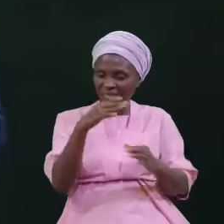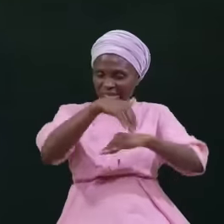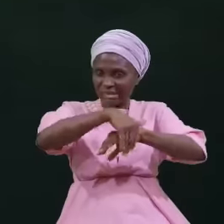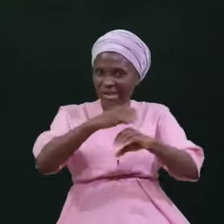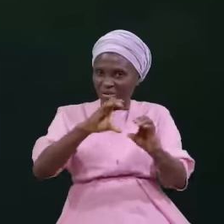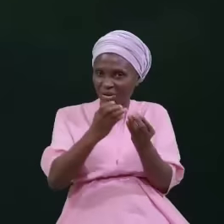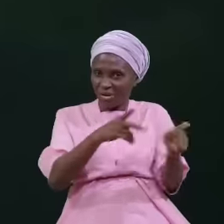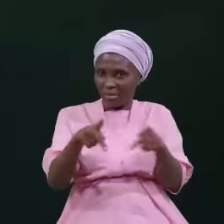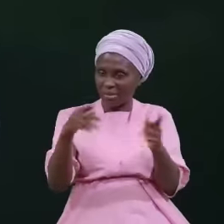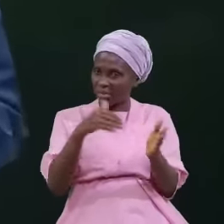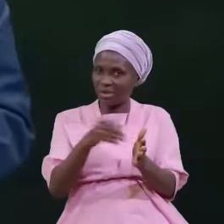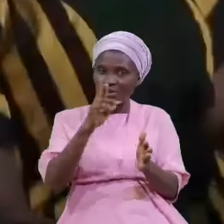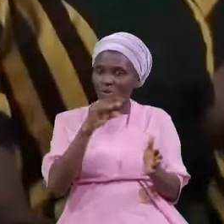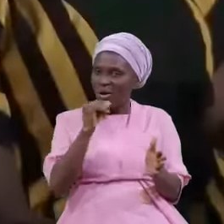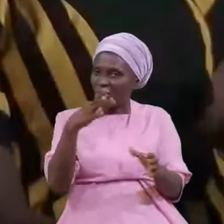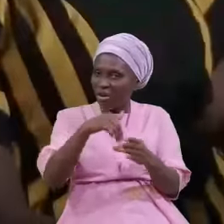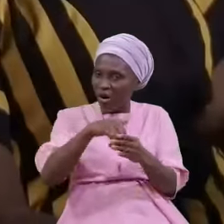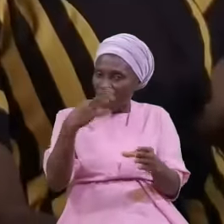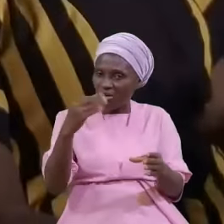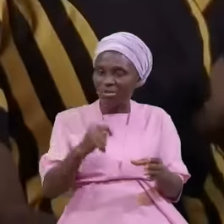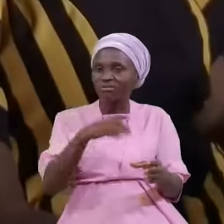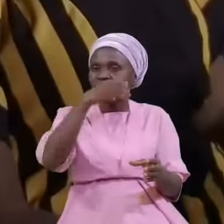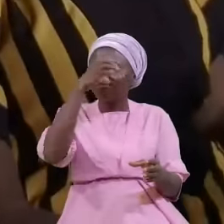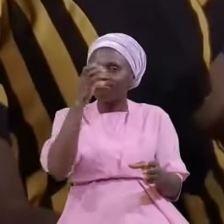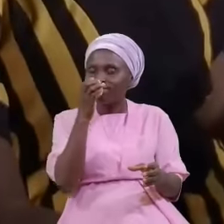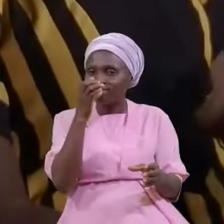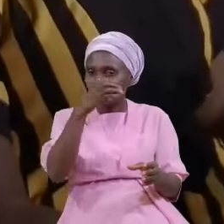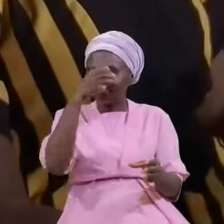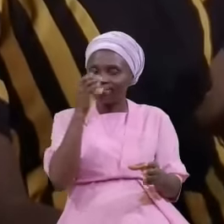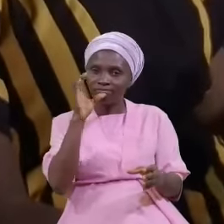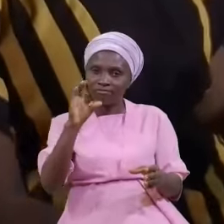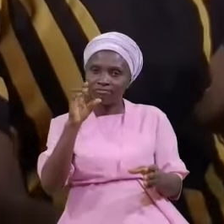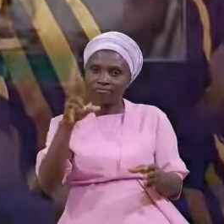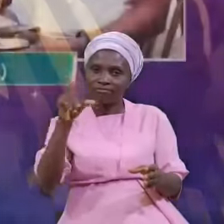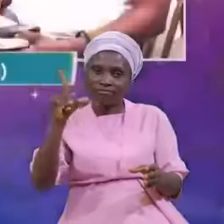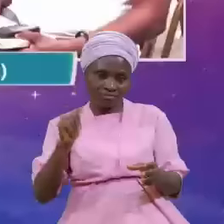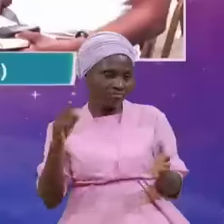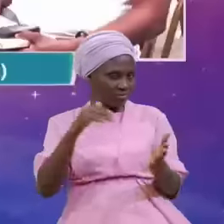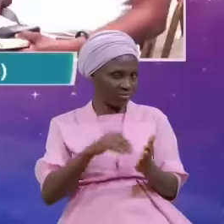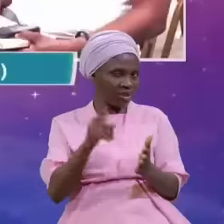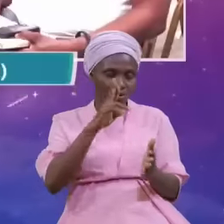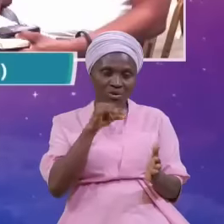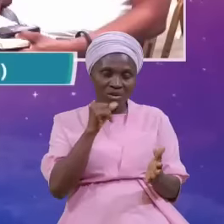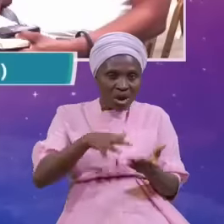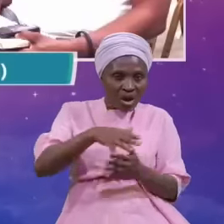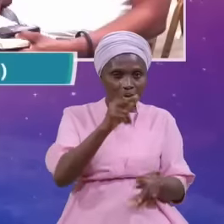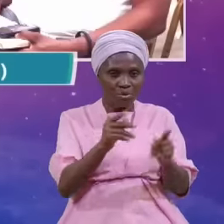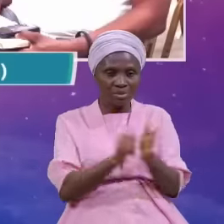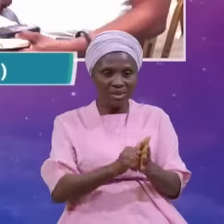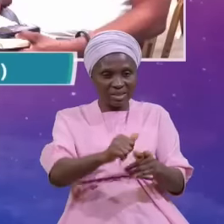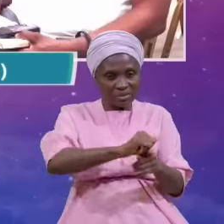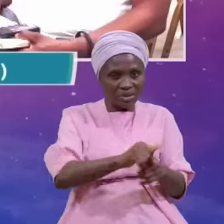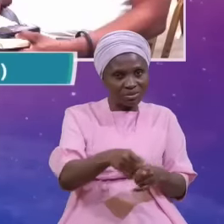secret cult, you are no more of the people, a part of the people that do those shameful things, and they